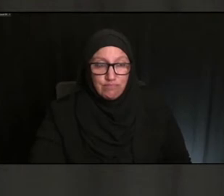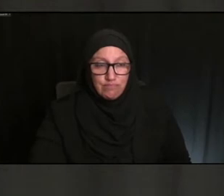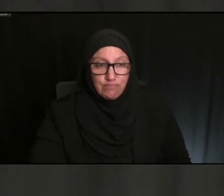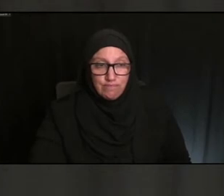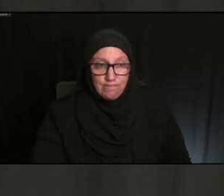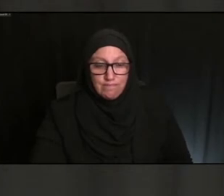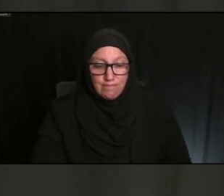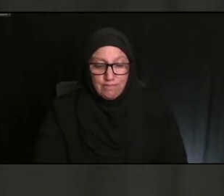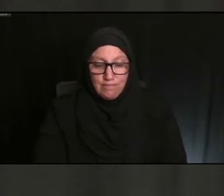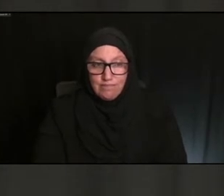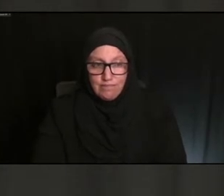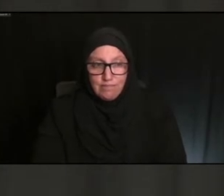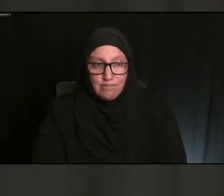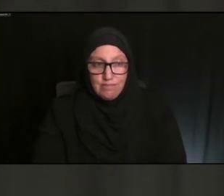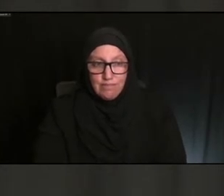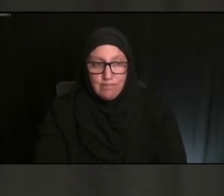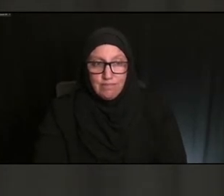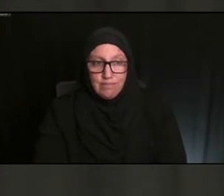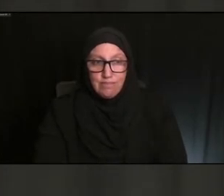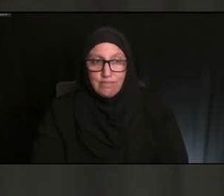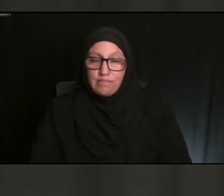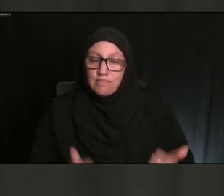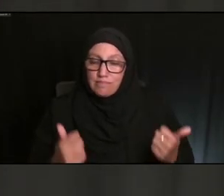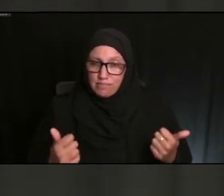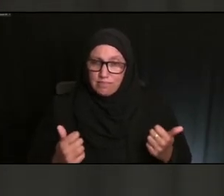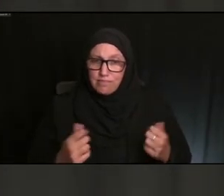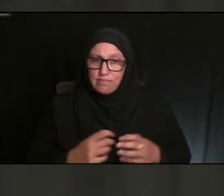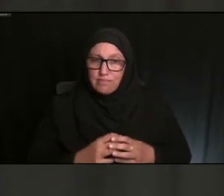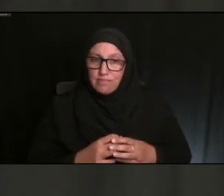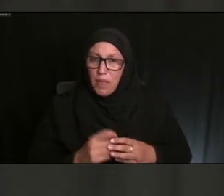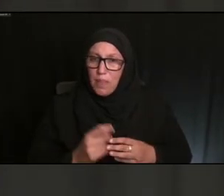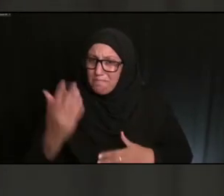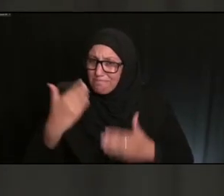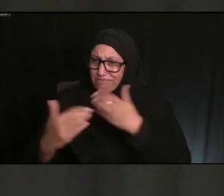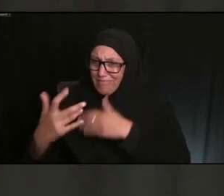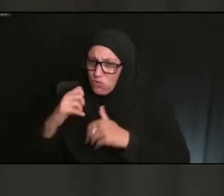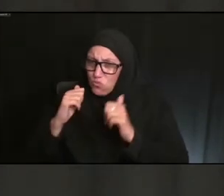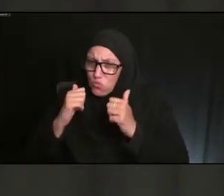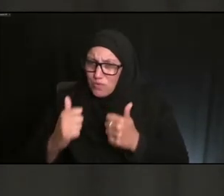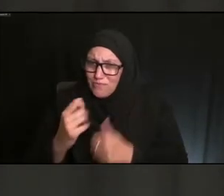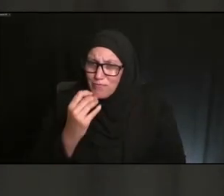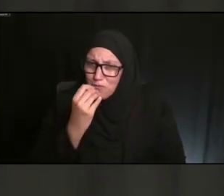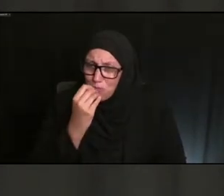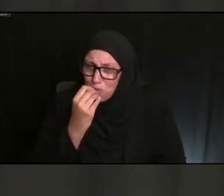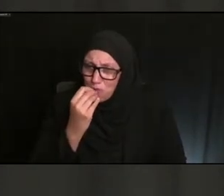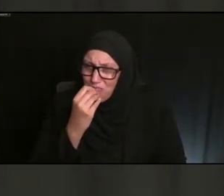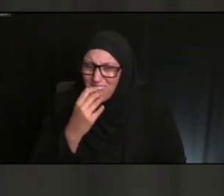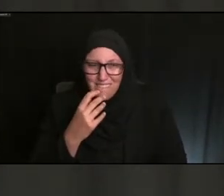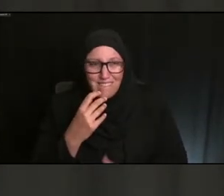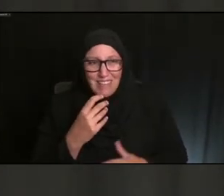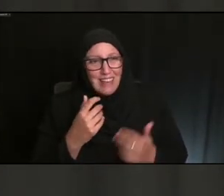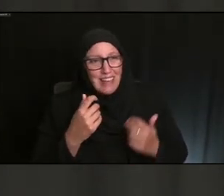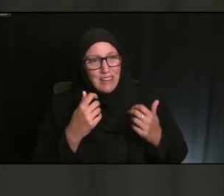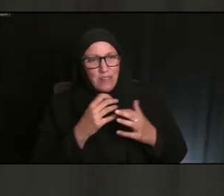in those days, what did you do? We didn't have perishable, had real food. Didn't have perishable food. We didn't have food